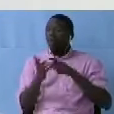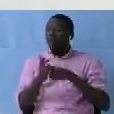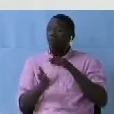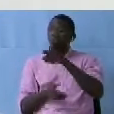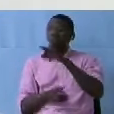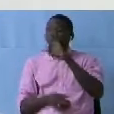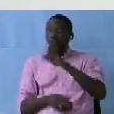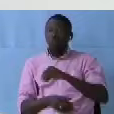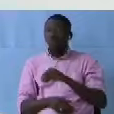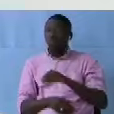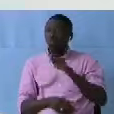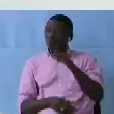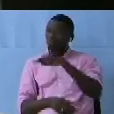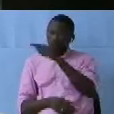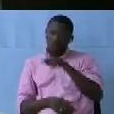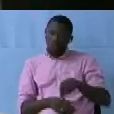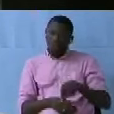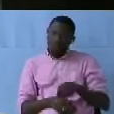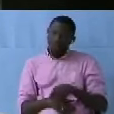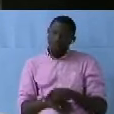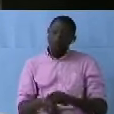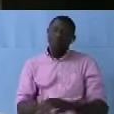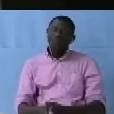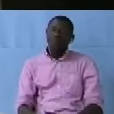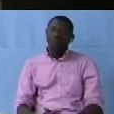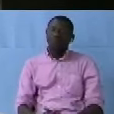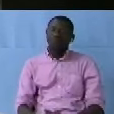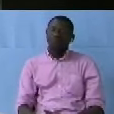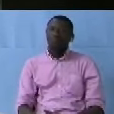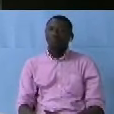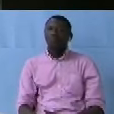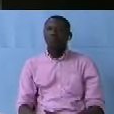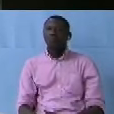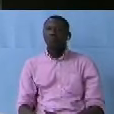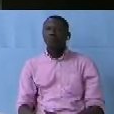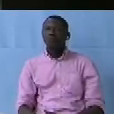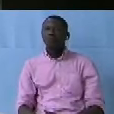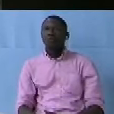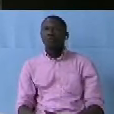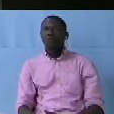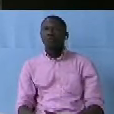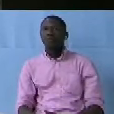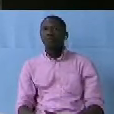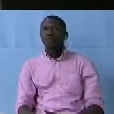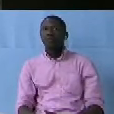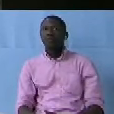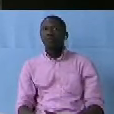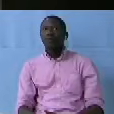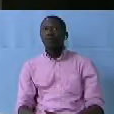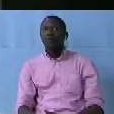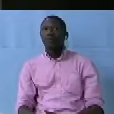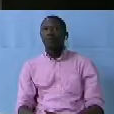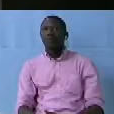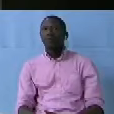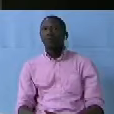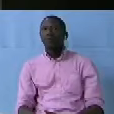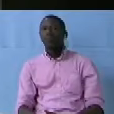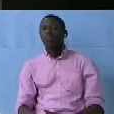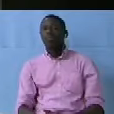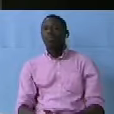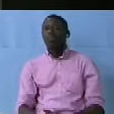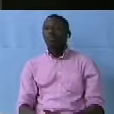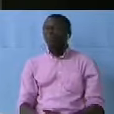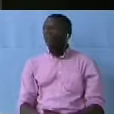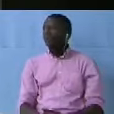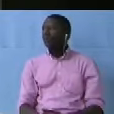ci wali loi bobu nga xamne mom nga tim nonu wonene ñu fane nit ki su fekke ne yaangi taxaw di wonene yow docteur nga